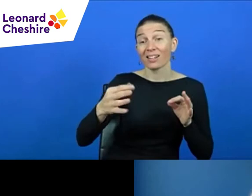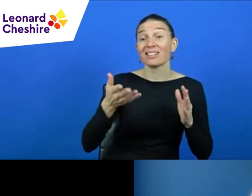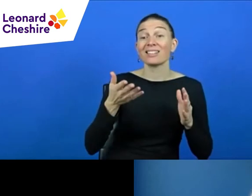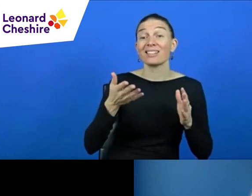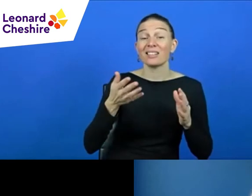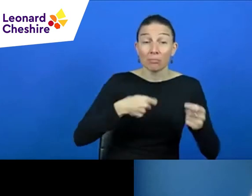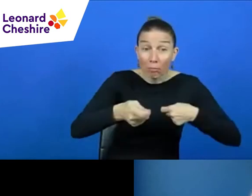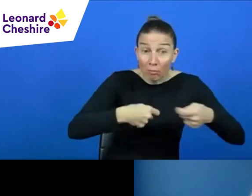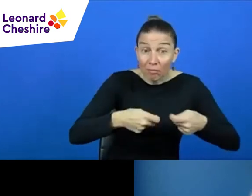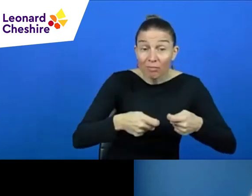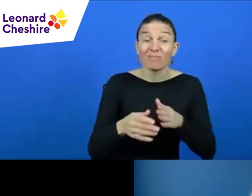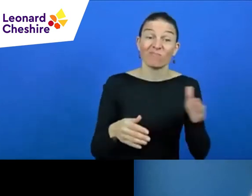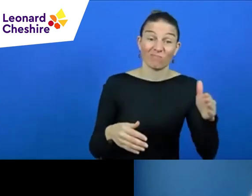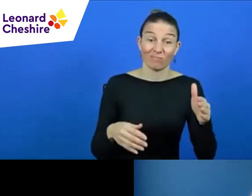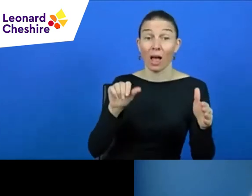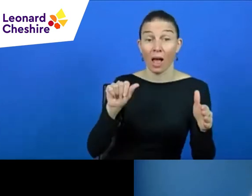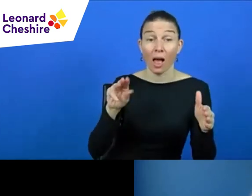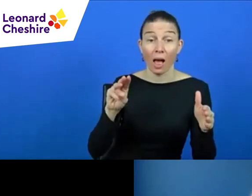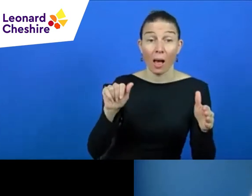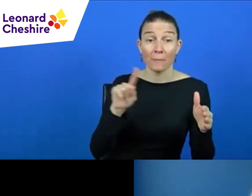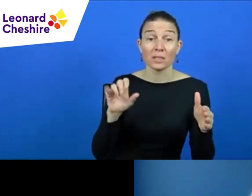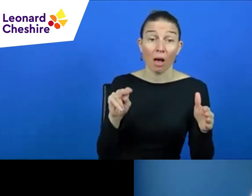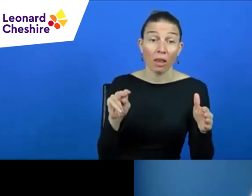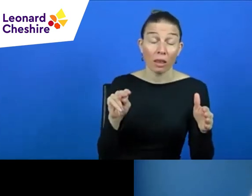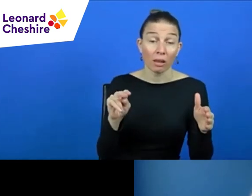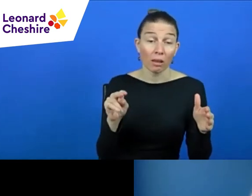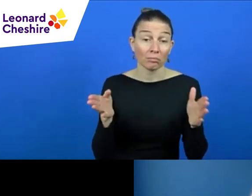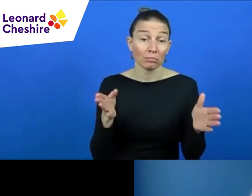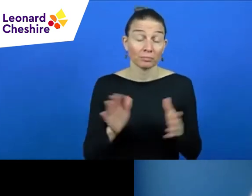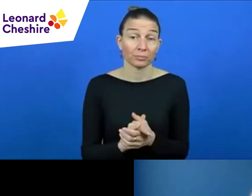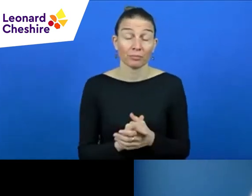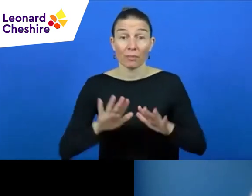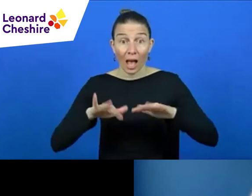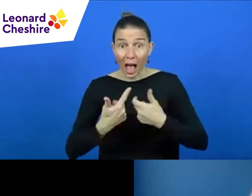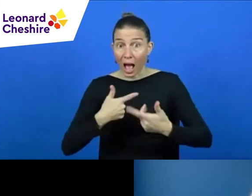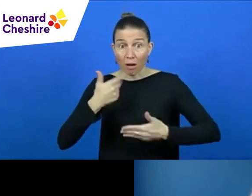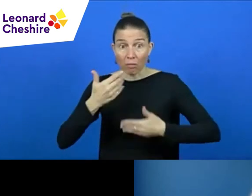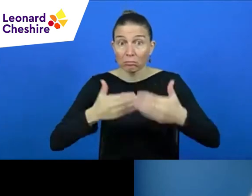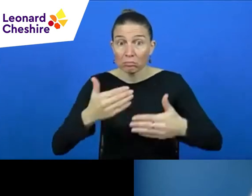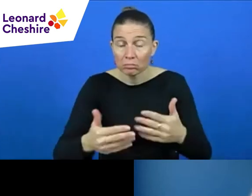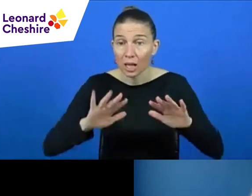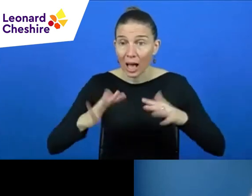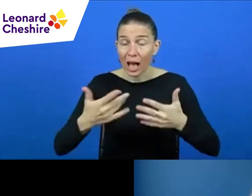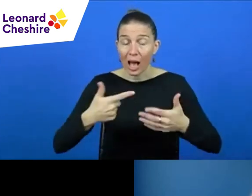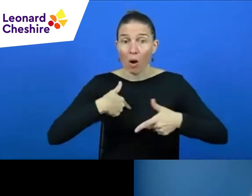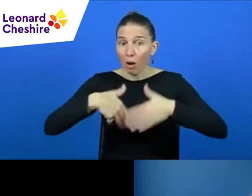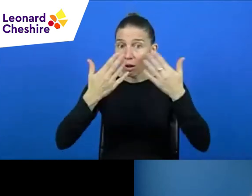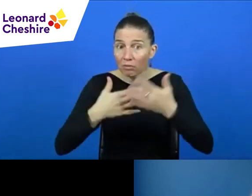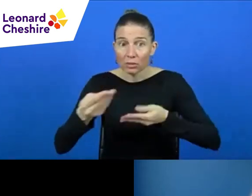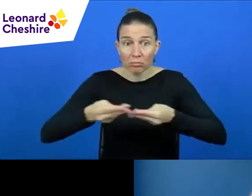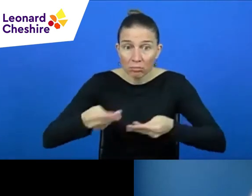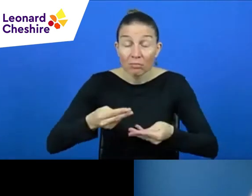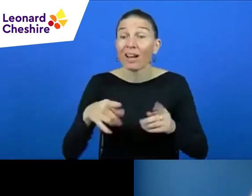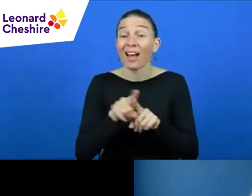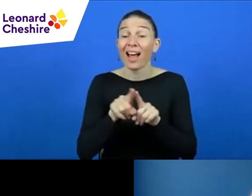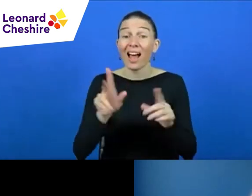And it has really changed the way in which we interact and has led the way around benchmarking what it is to do online